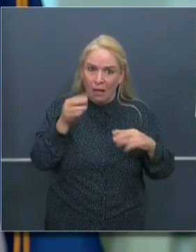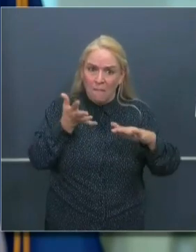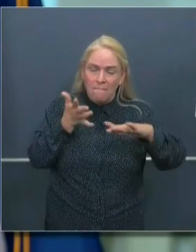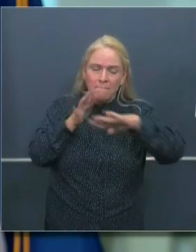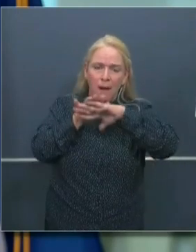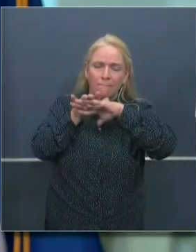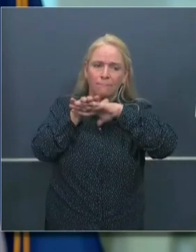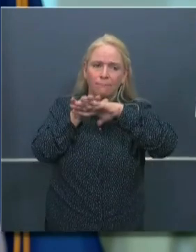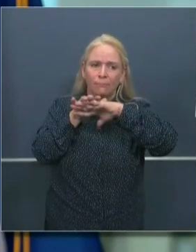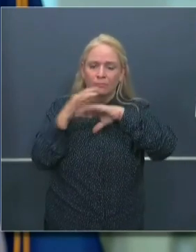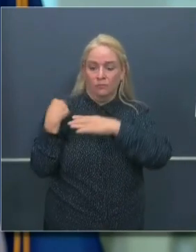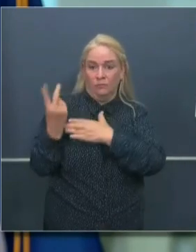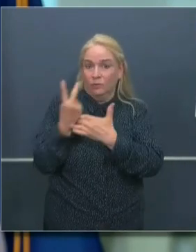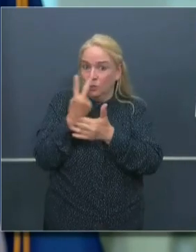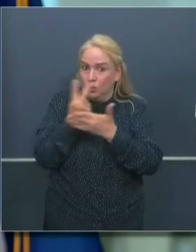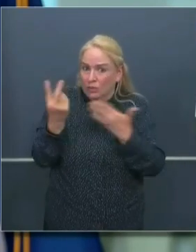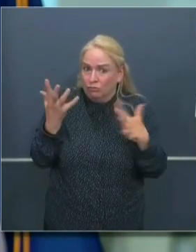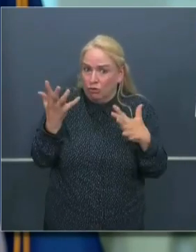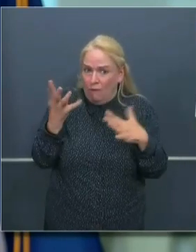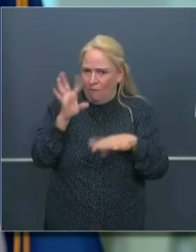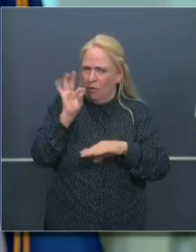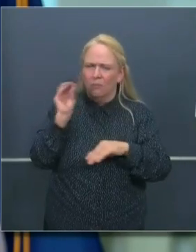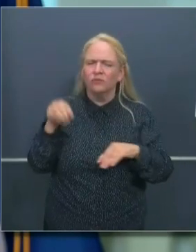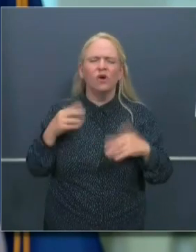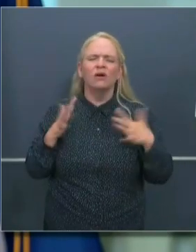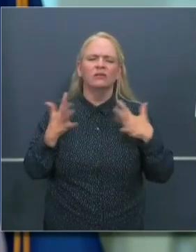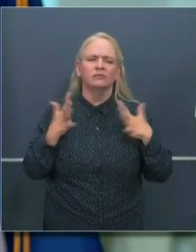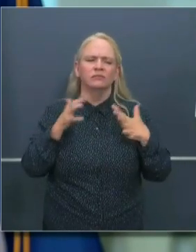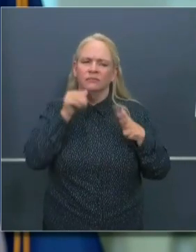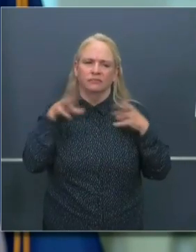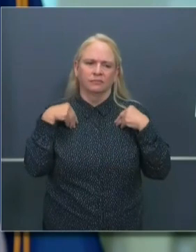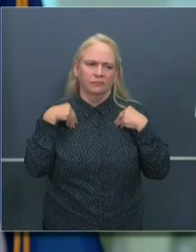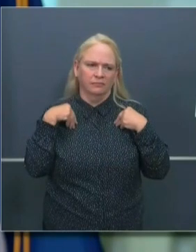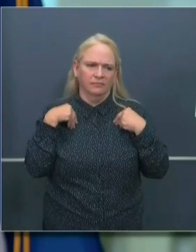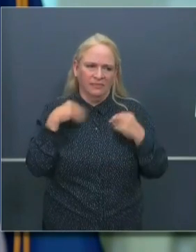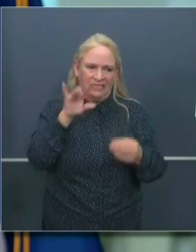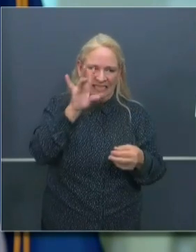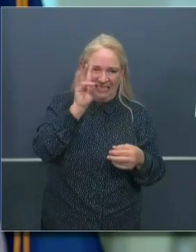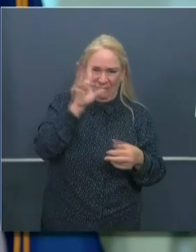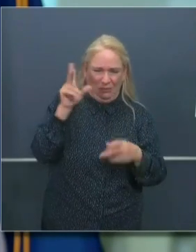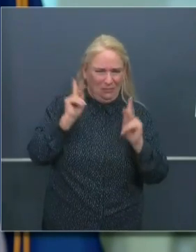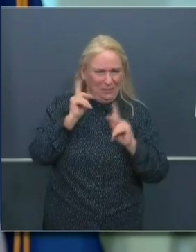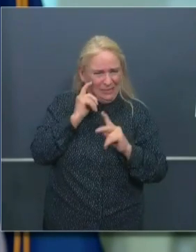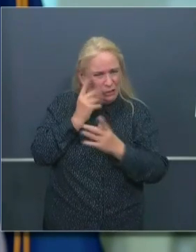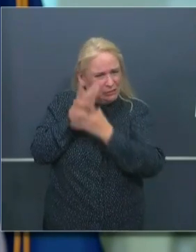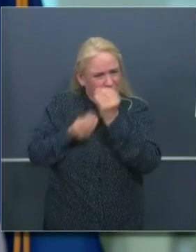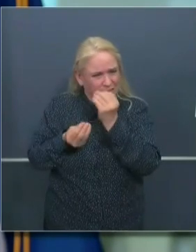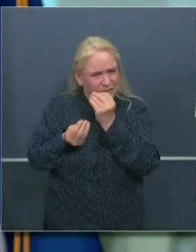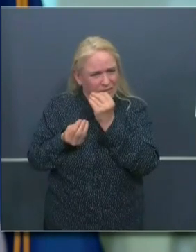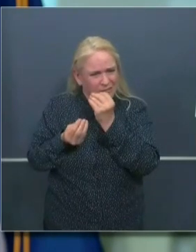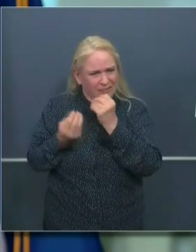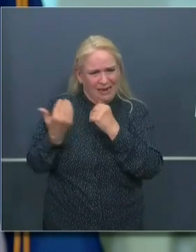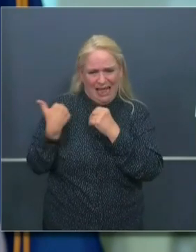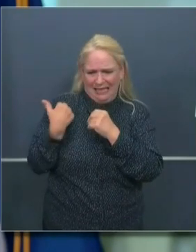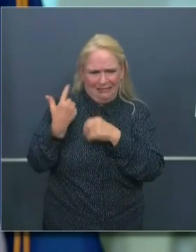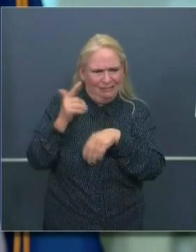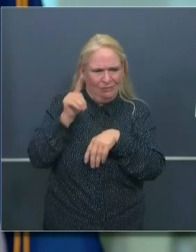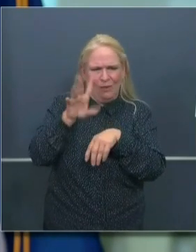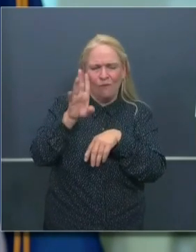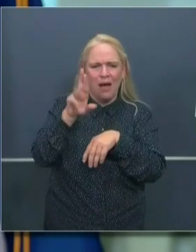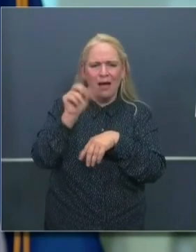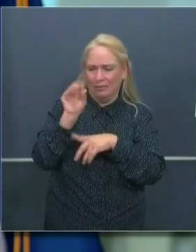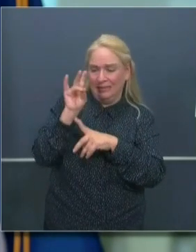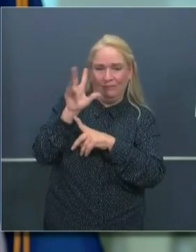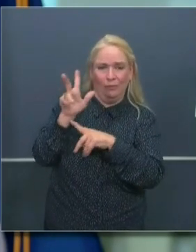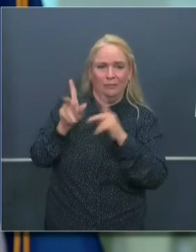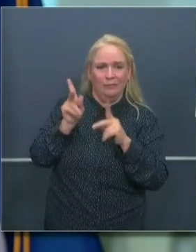in the last 2 weeks. 73 human beings lost their lives in the last 24 hours because of this